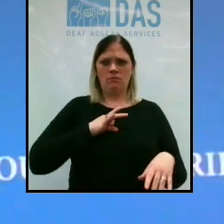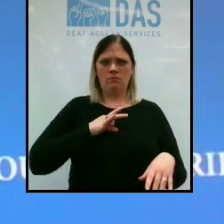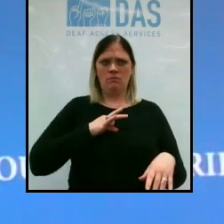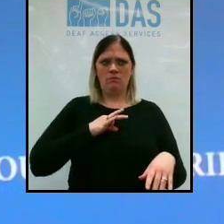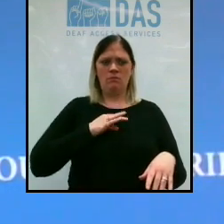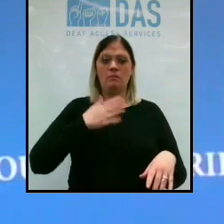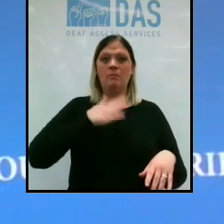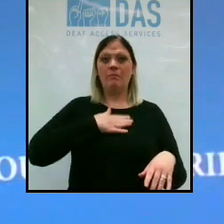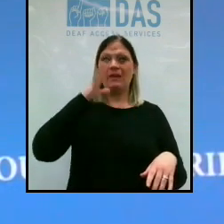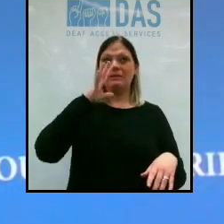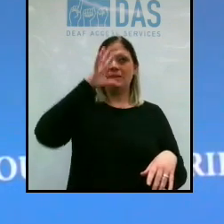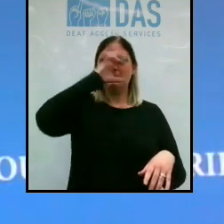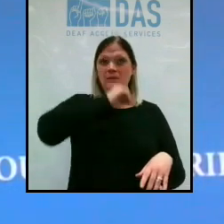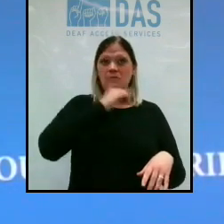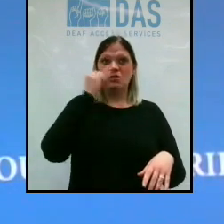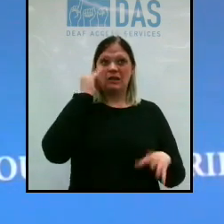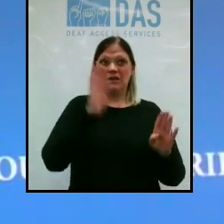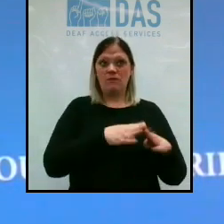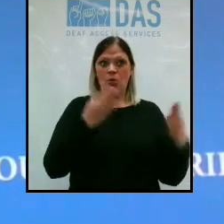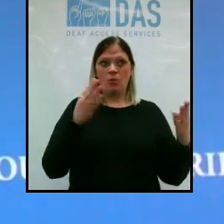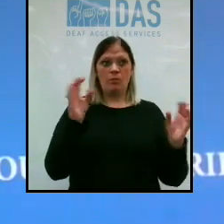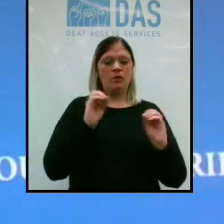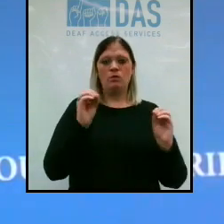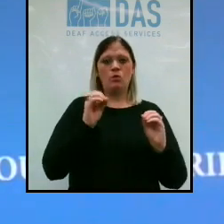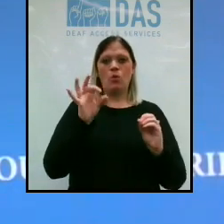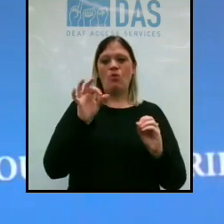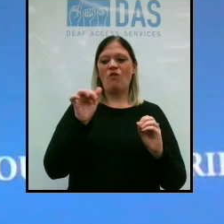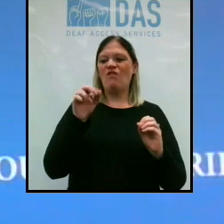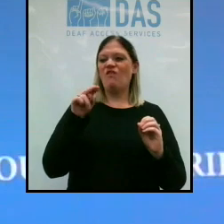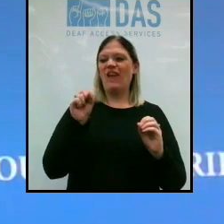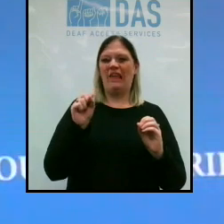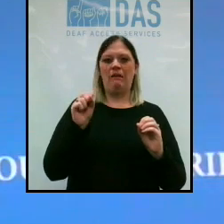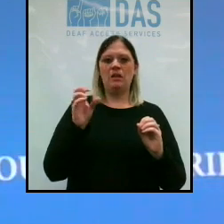be under the assumption that even if they did open, there'd be no fans in the crowd.